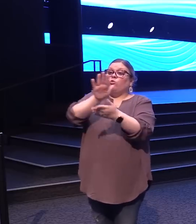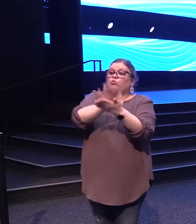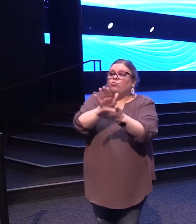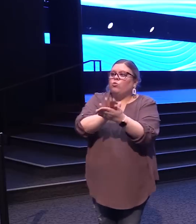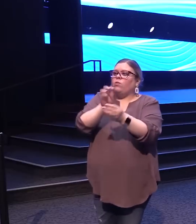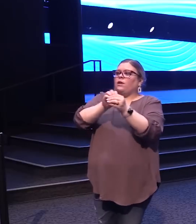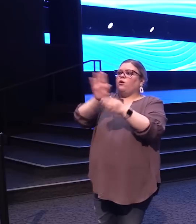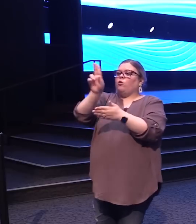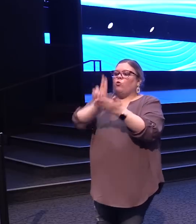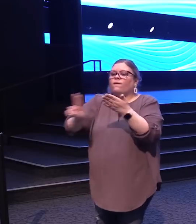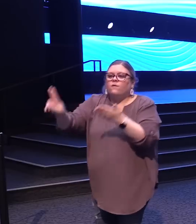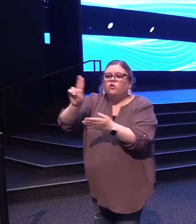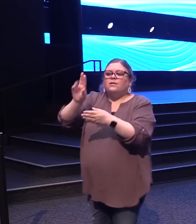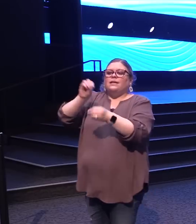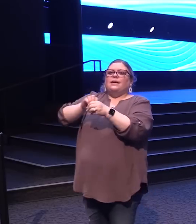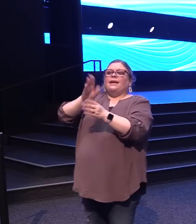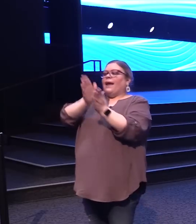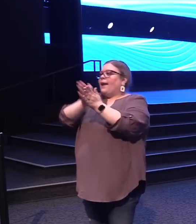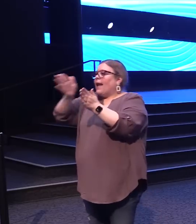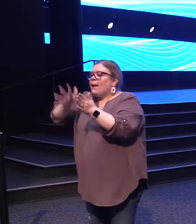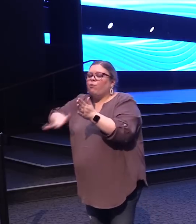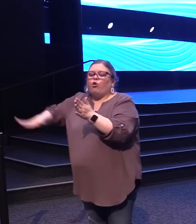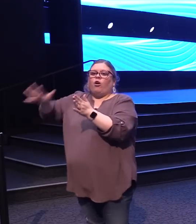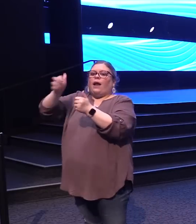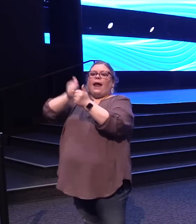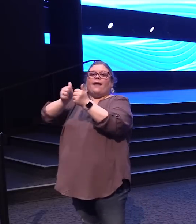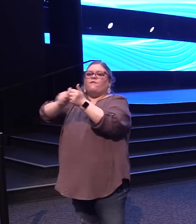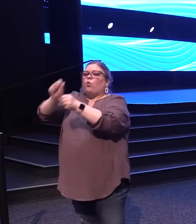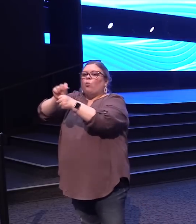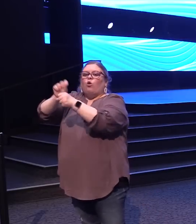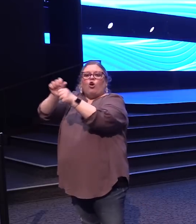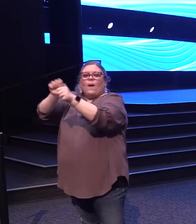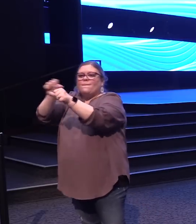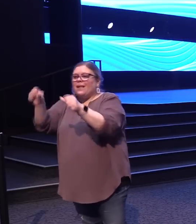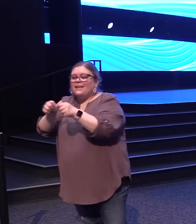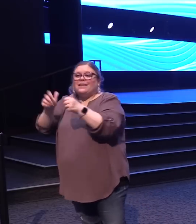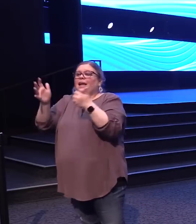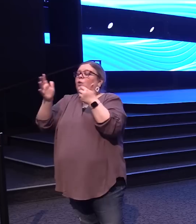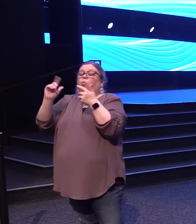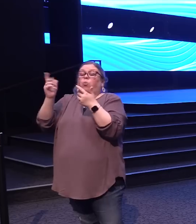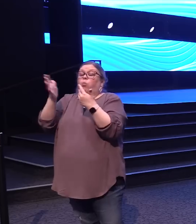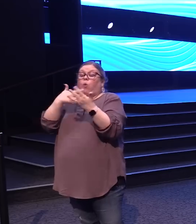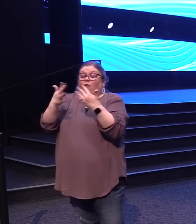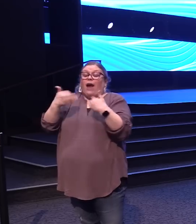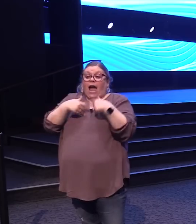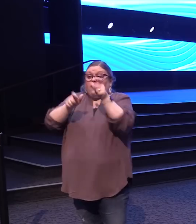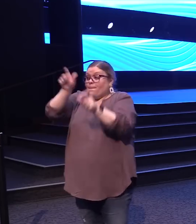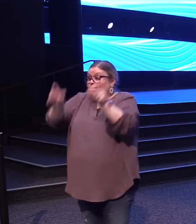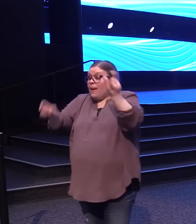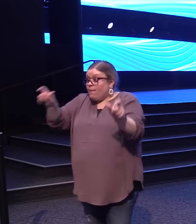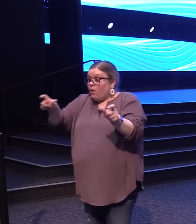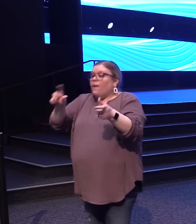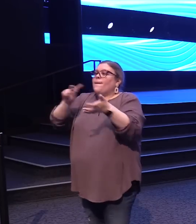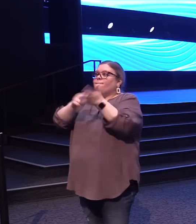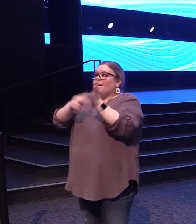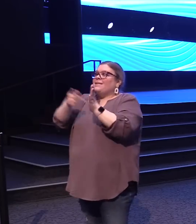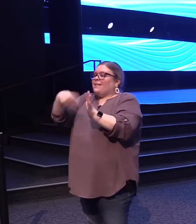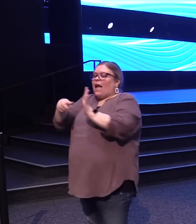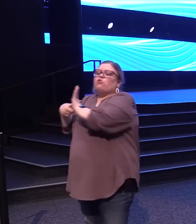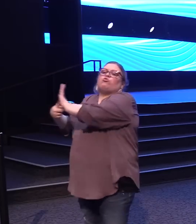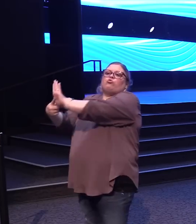every university, in every neighborhood, at every workplace, everywhere there are people, let's bring in